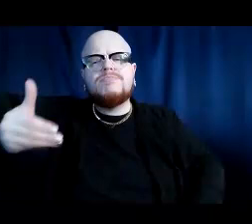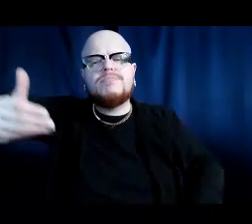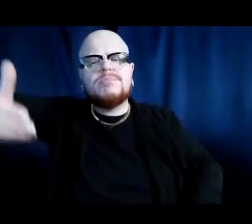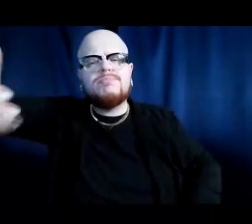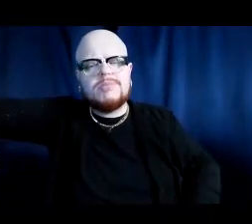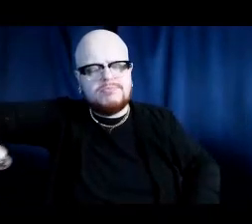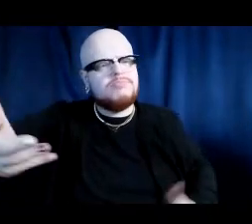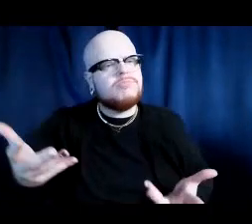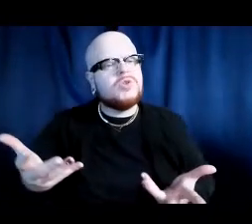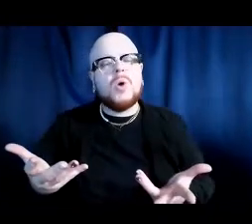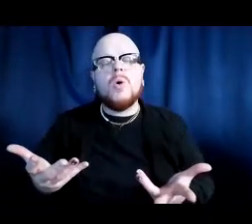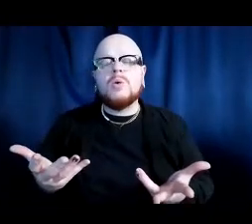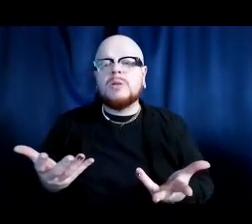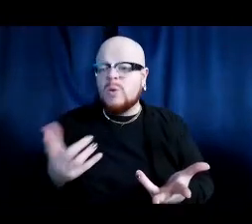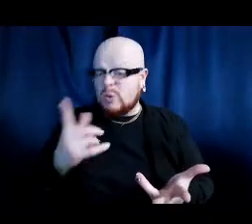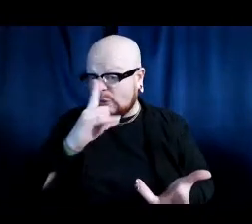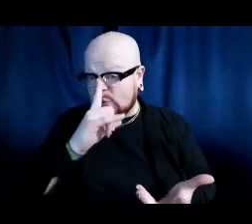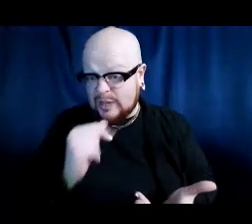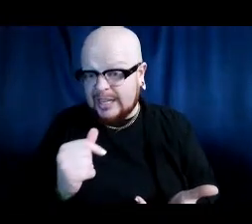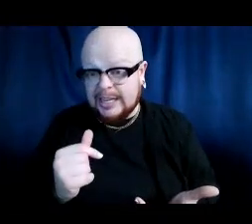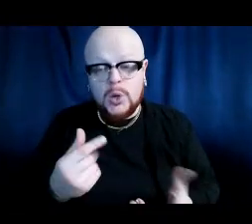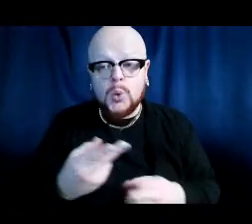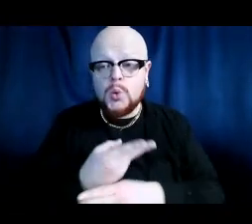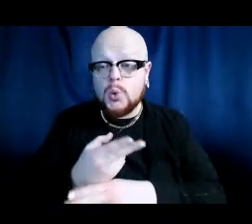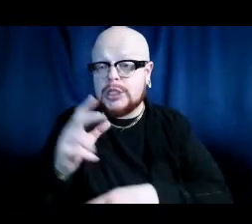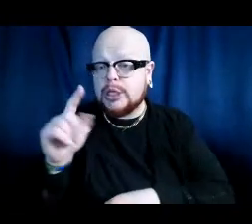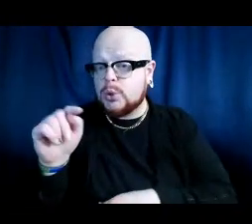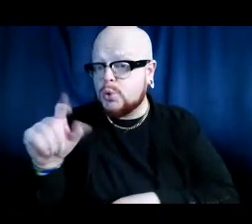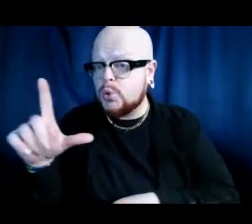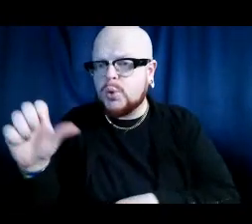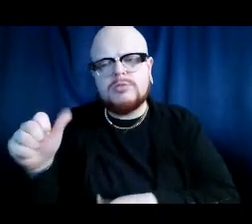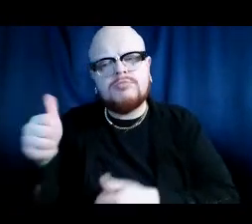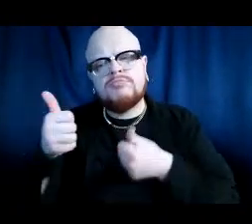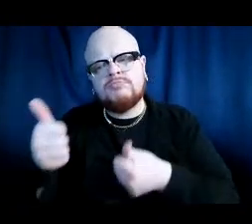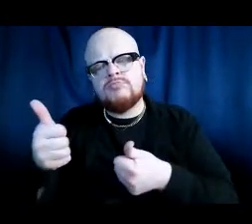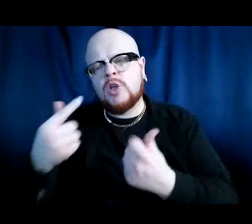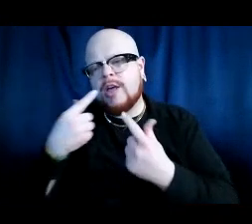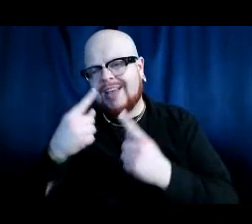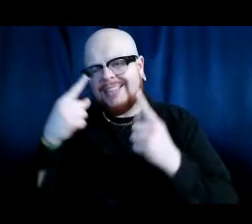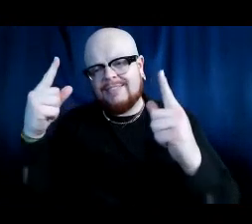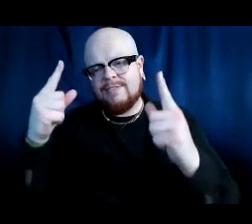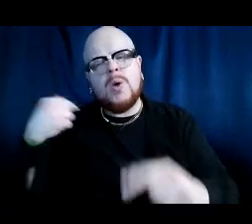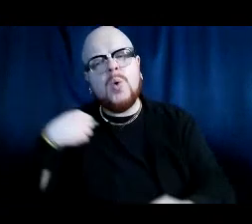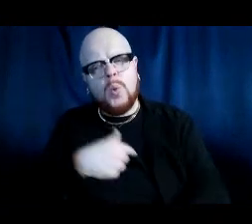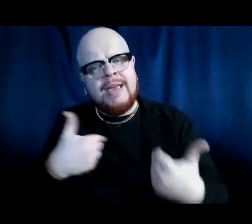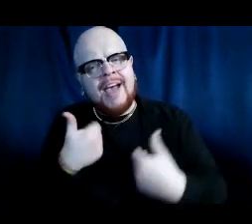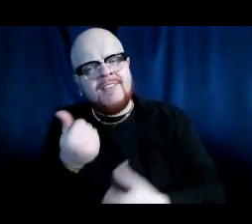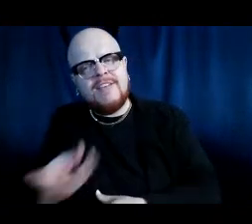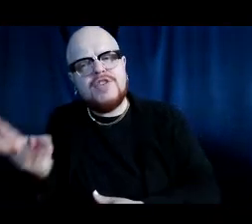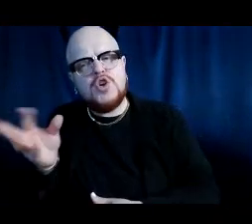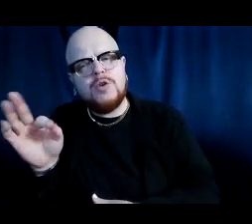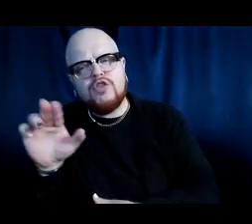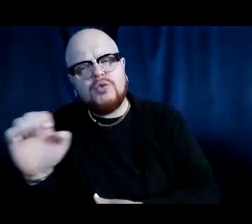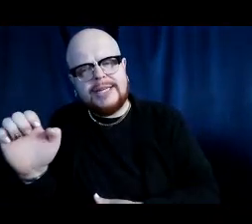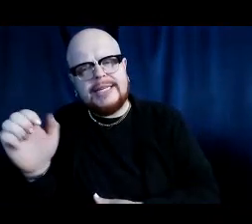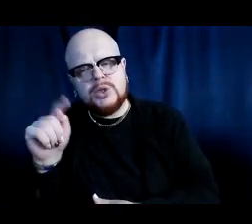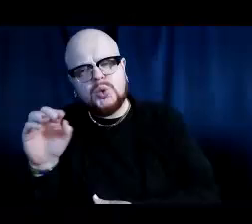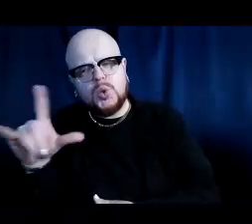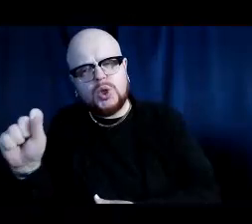Several no-cost tools are available, and we'll mention a few shortly. Include individuals with disabilities and